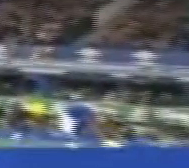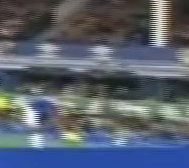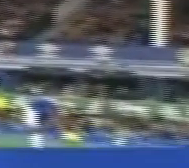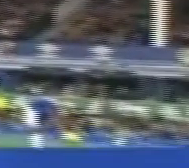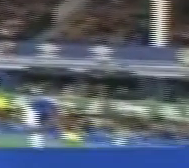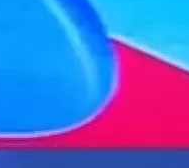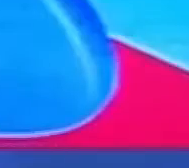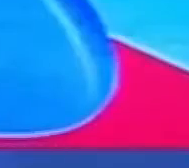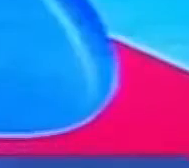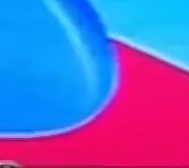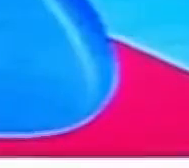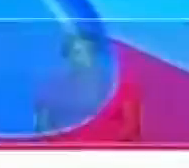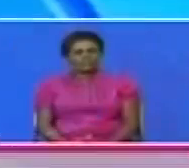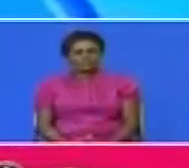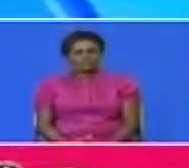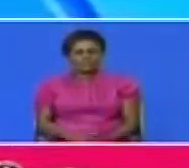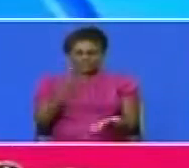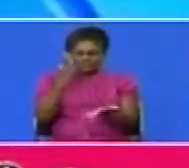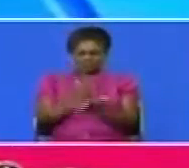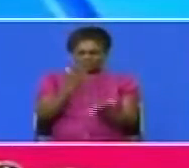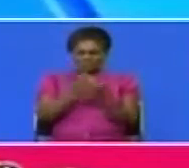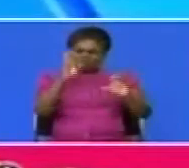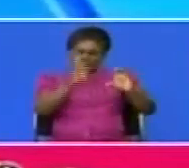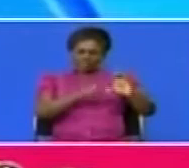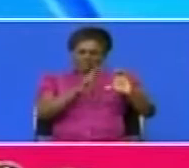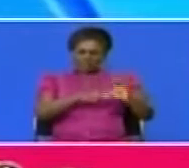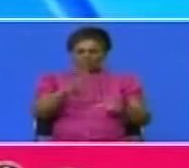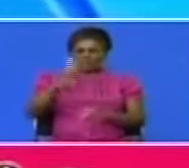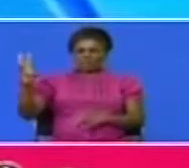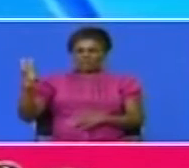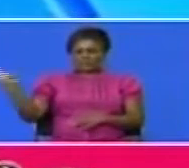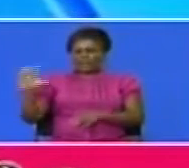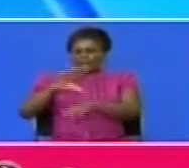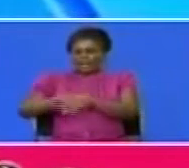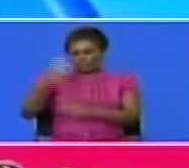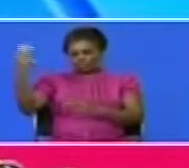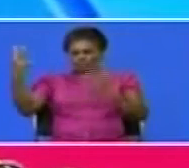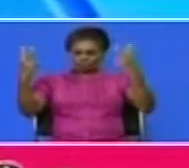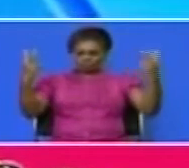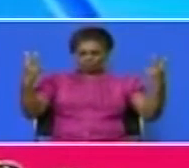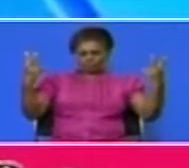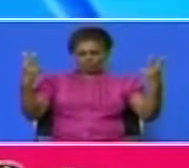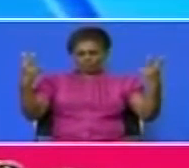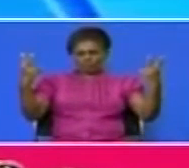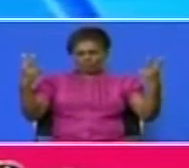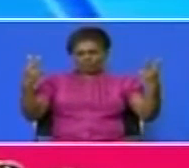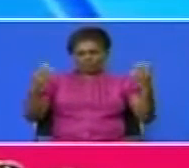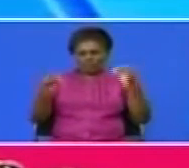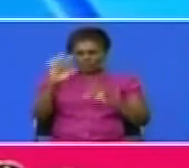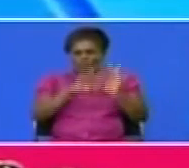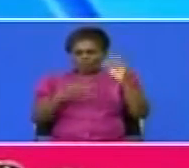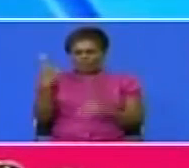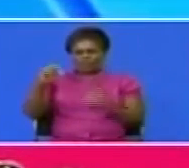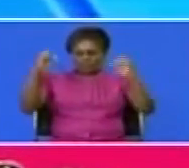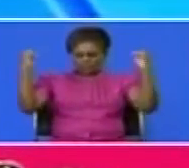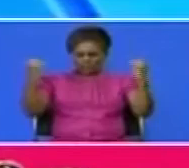Iwobi. Of course, Chelsea-West Ham ended with a draw 2-2. Now, Formula One champion Lewis